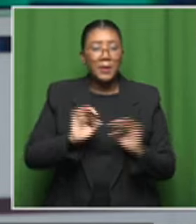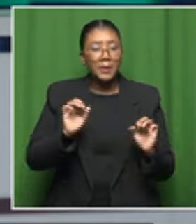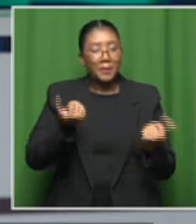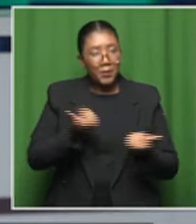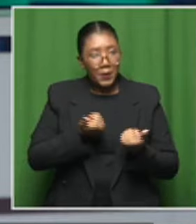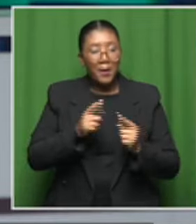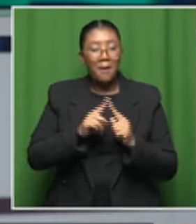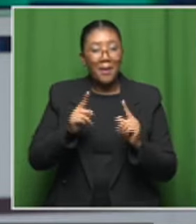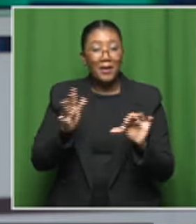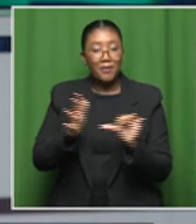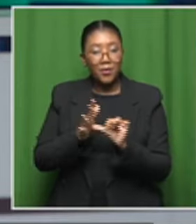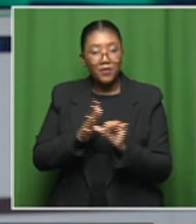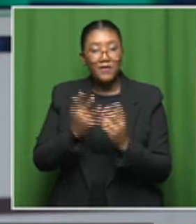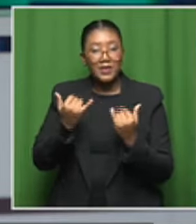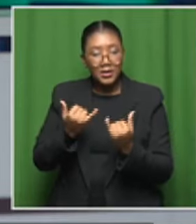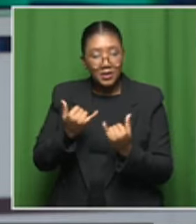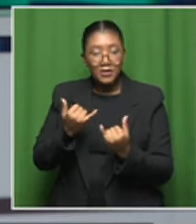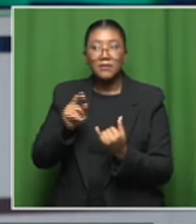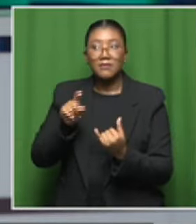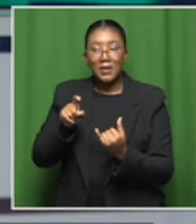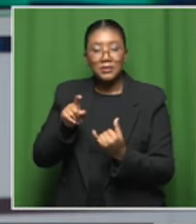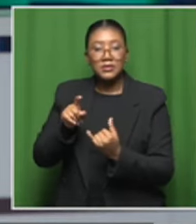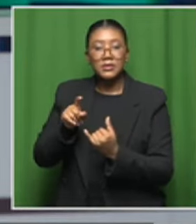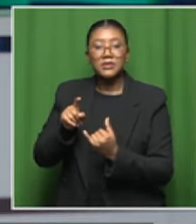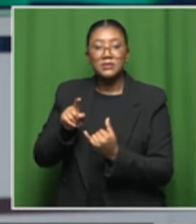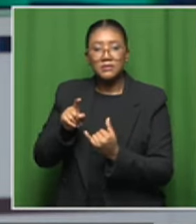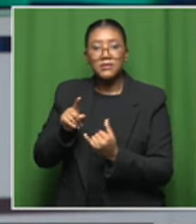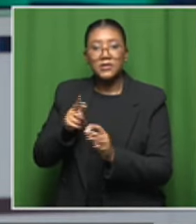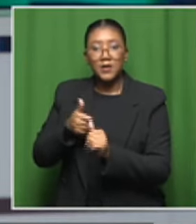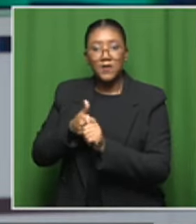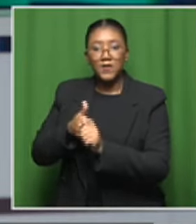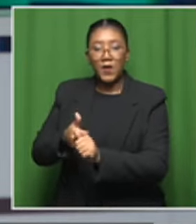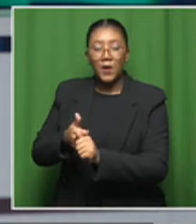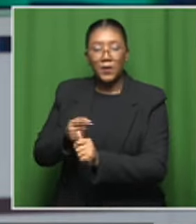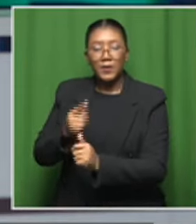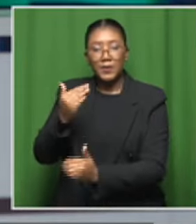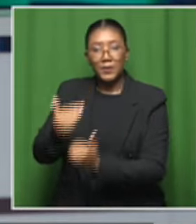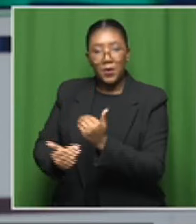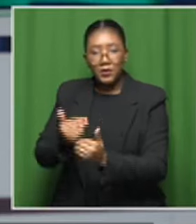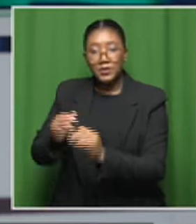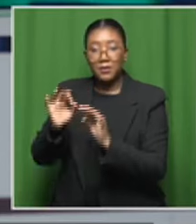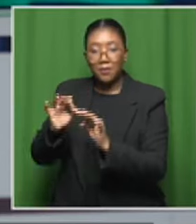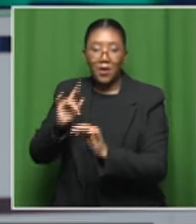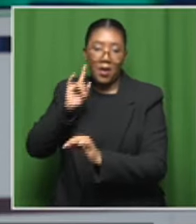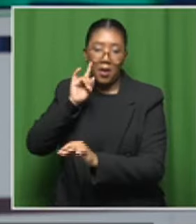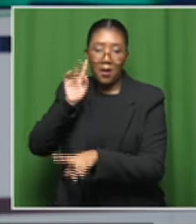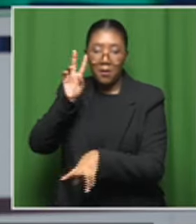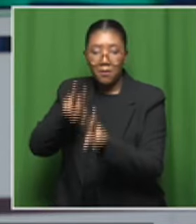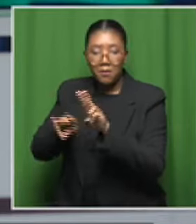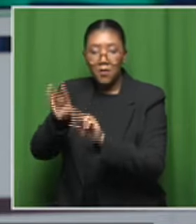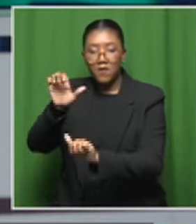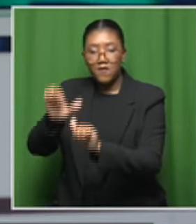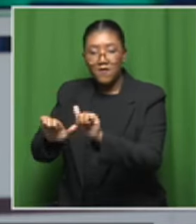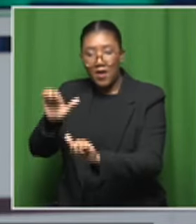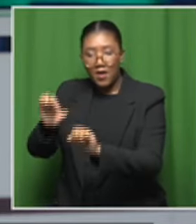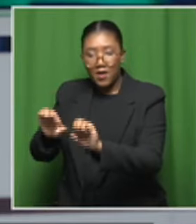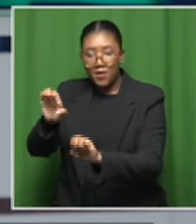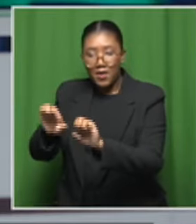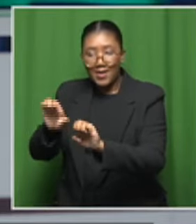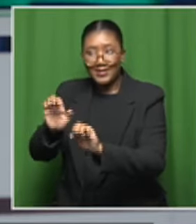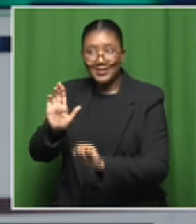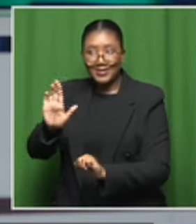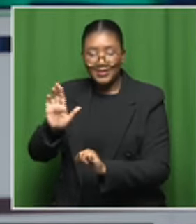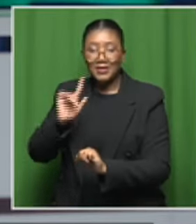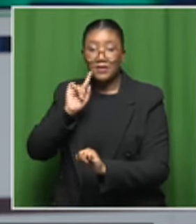back, making sure that we now put certain measures into place to make sure that we are able to monitor and evaluate and see the effectiveness of the different